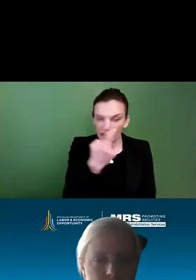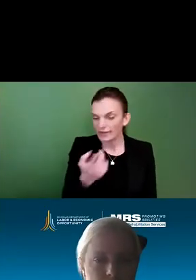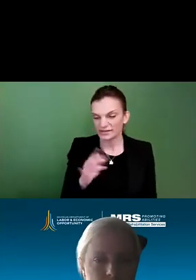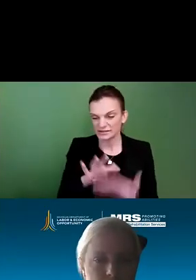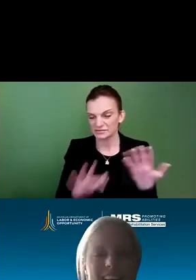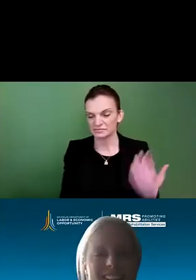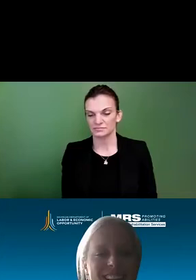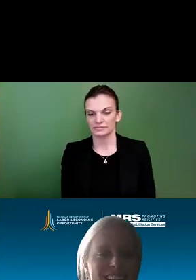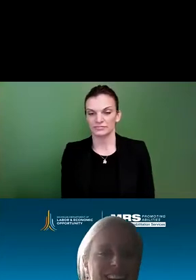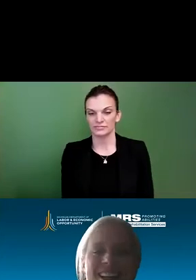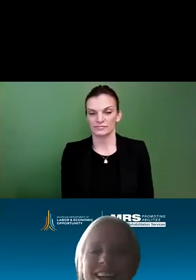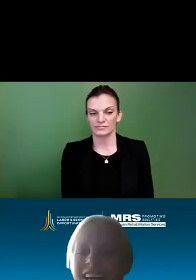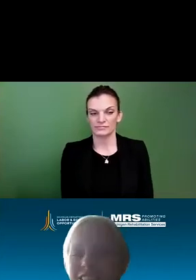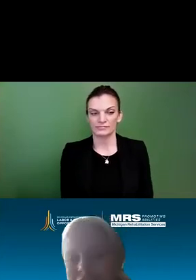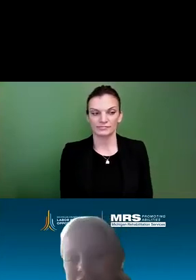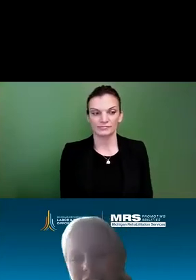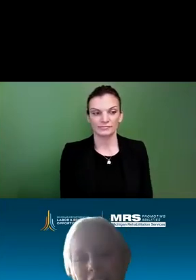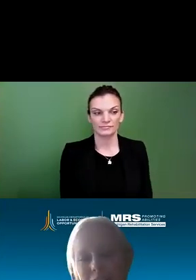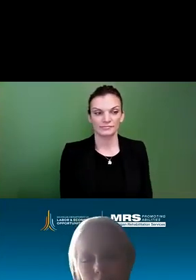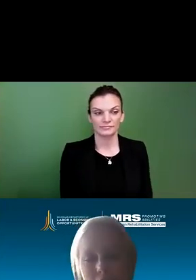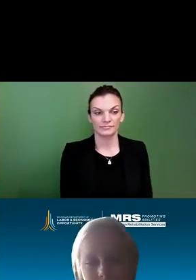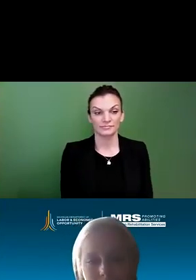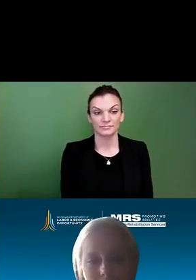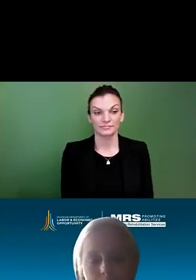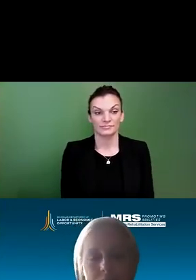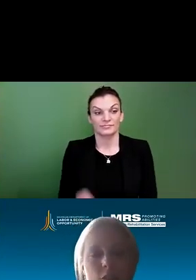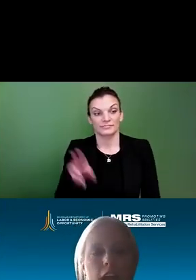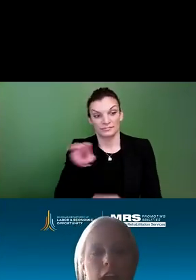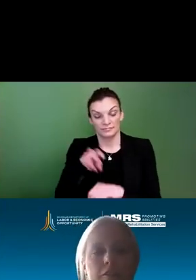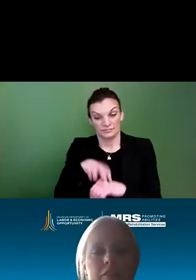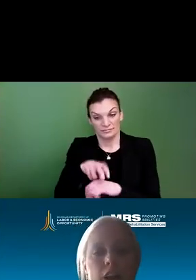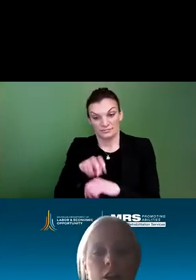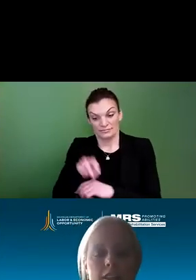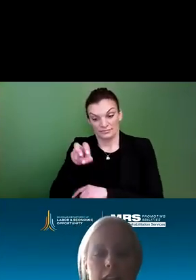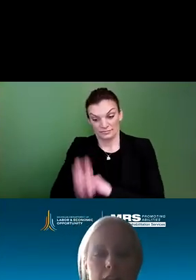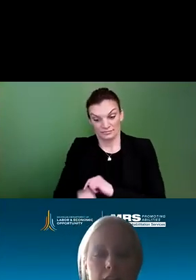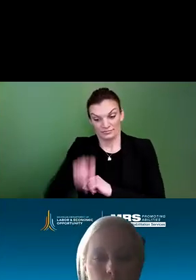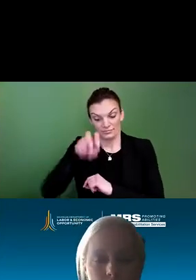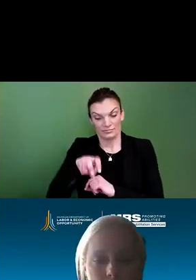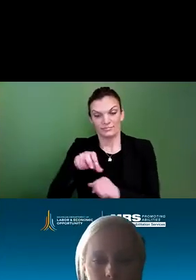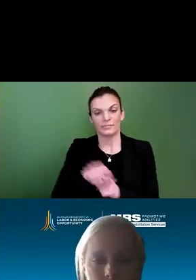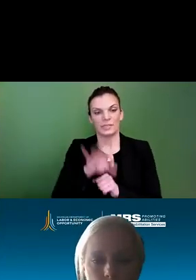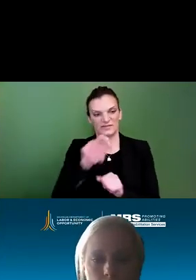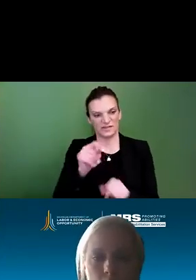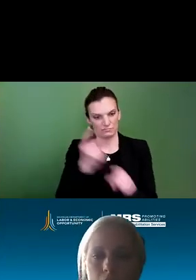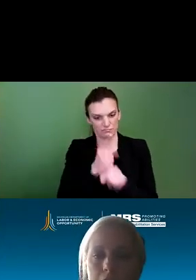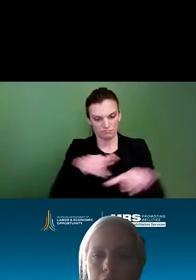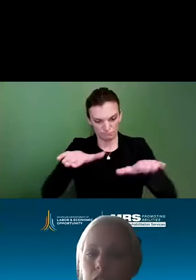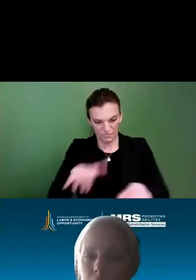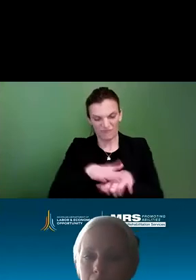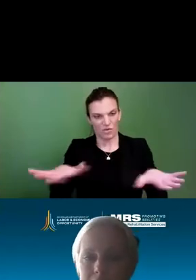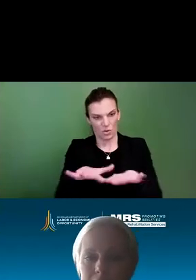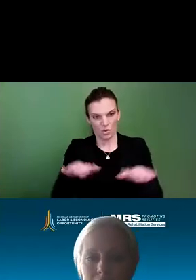things. And then adjust the height of your seat so that your feet are resting firmly on the floor or on